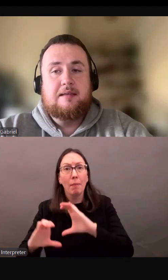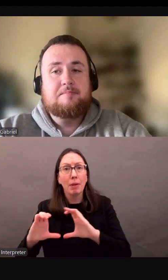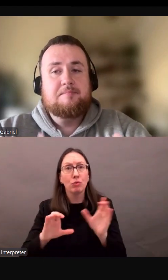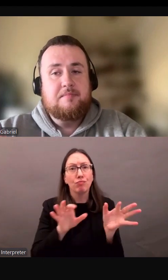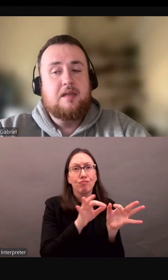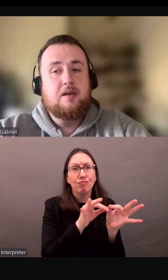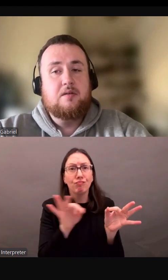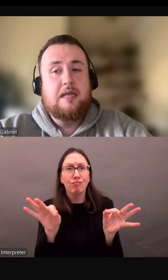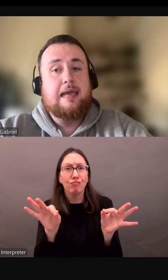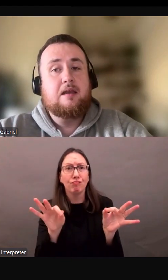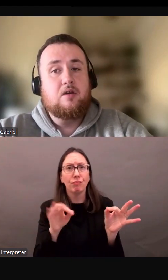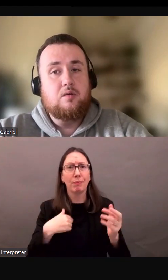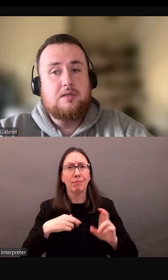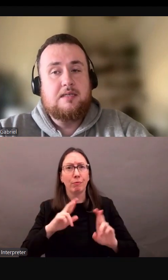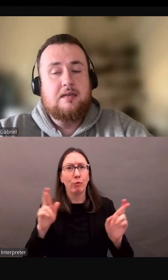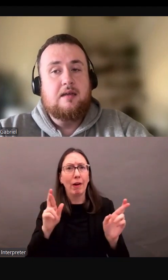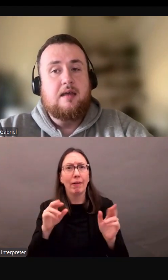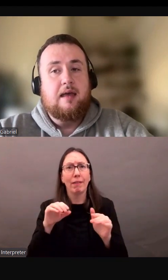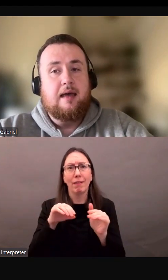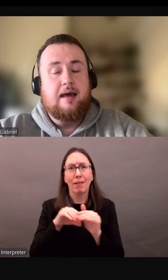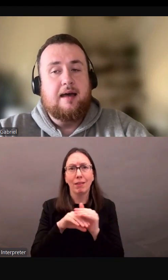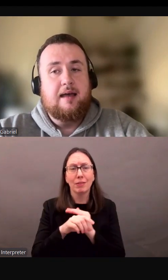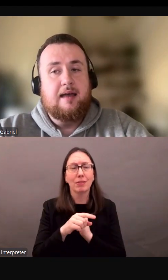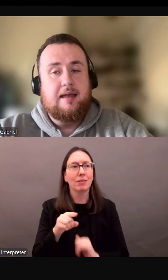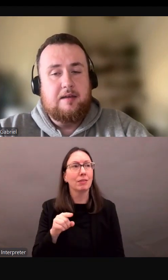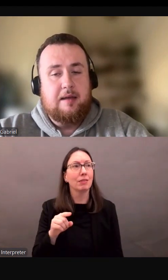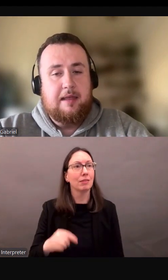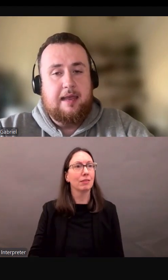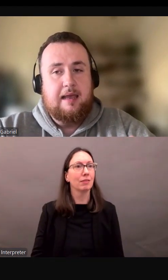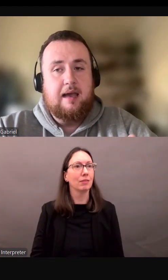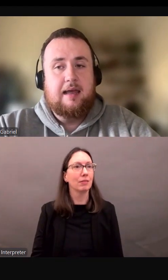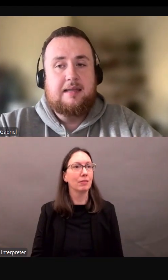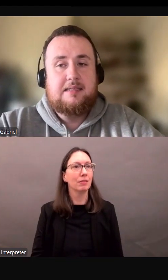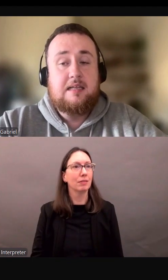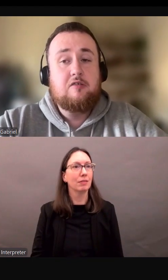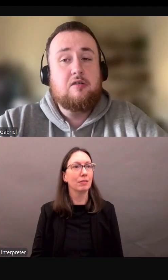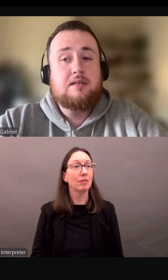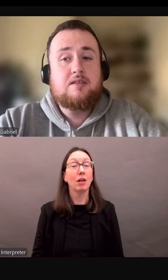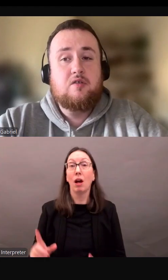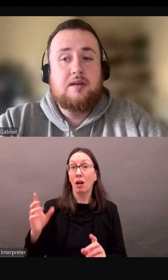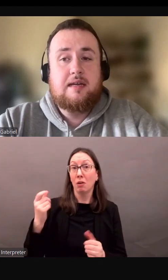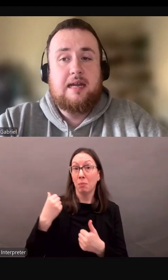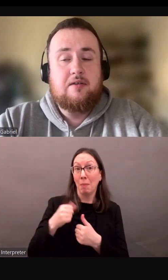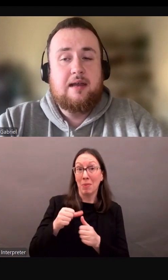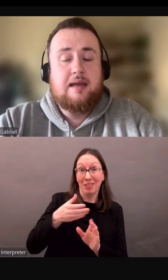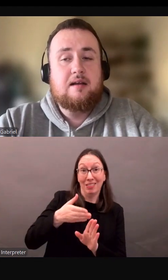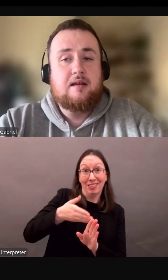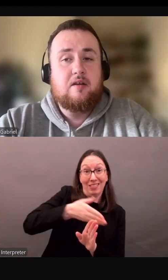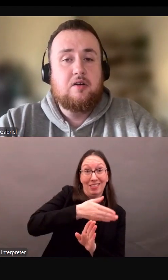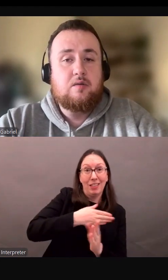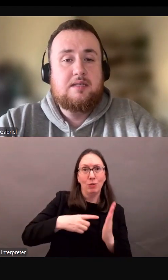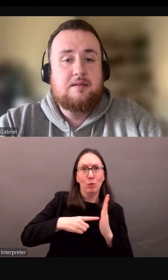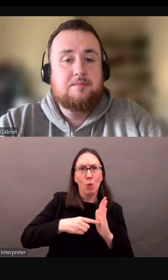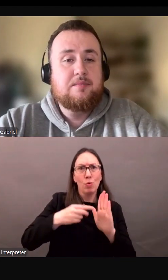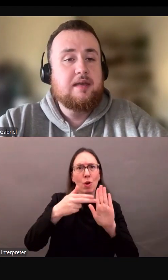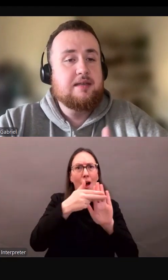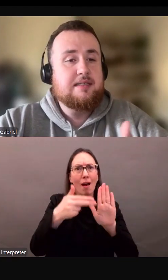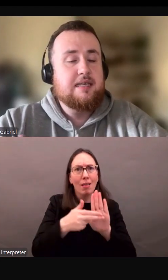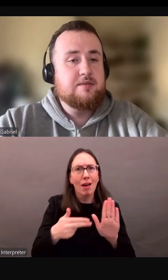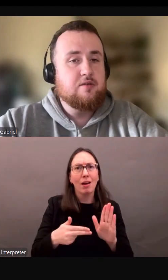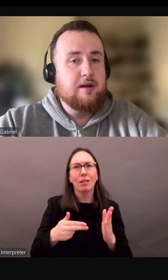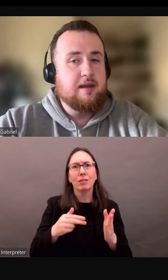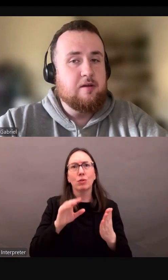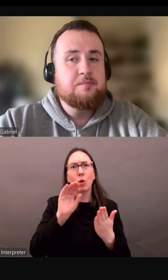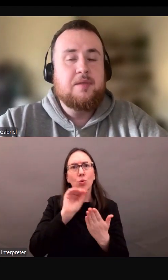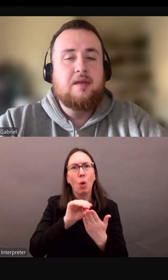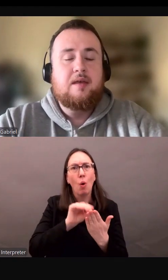been, taking notes and taking highlights. They're all stored in an area called our notes. You can see them